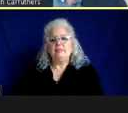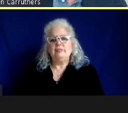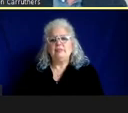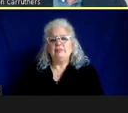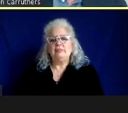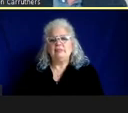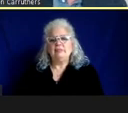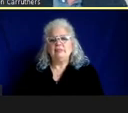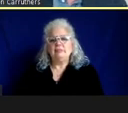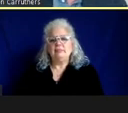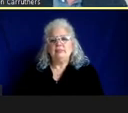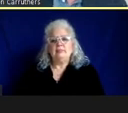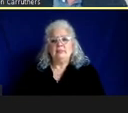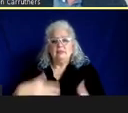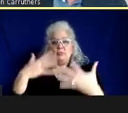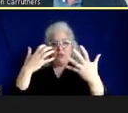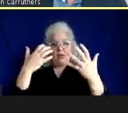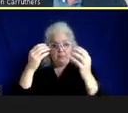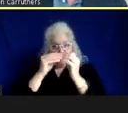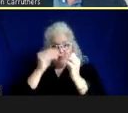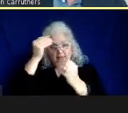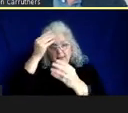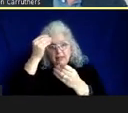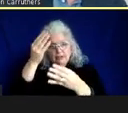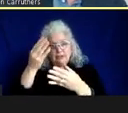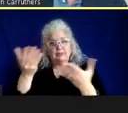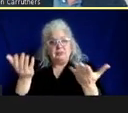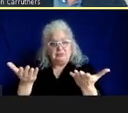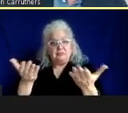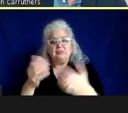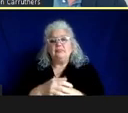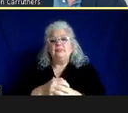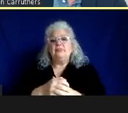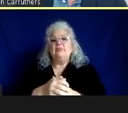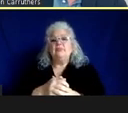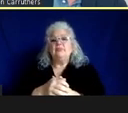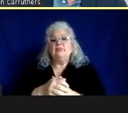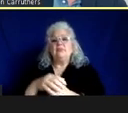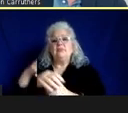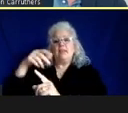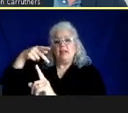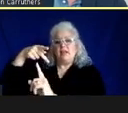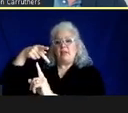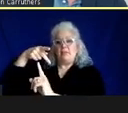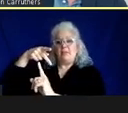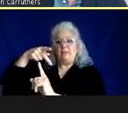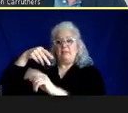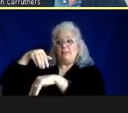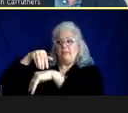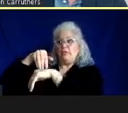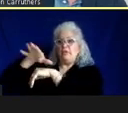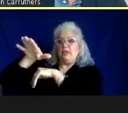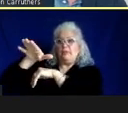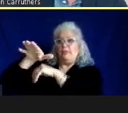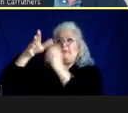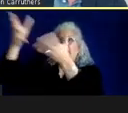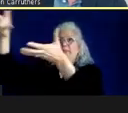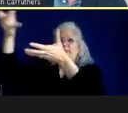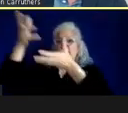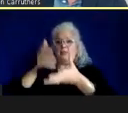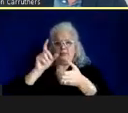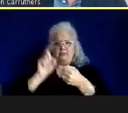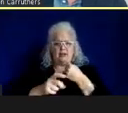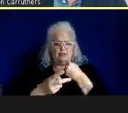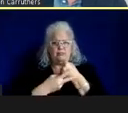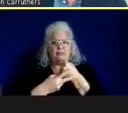Some things we know about the vaccine: it needs to be shipped and stored cold. We've heard all of this. We know this. We also know that both